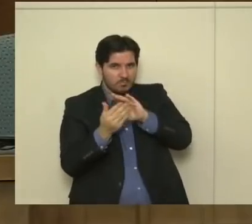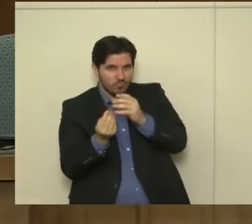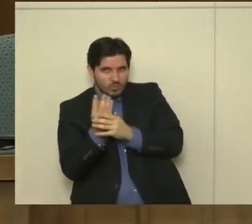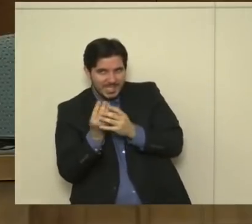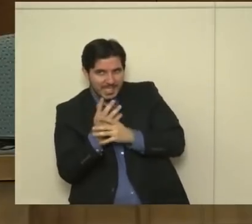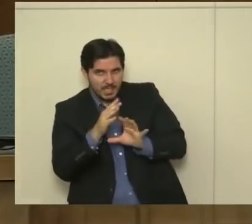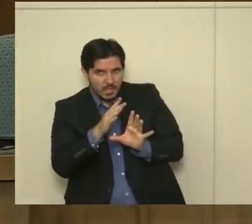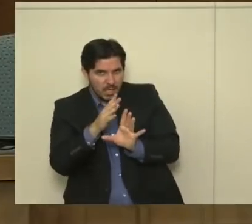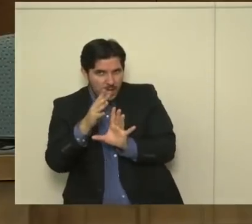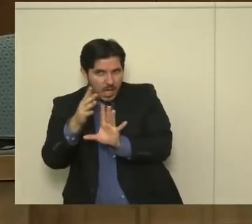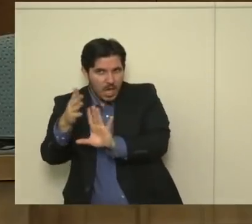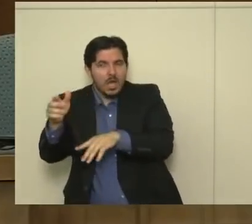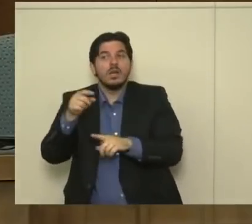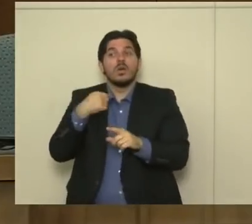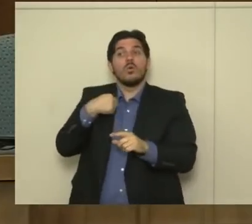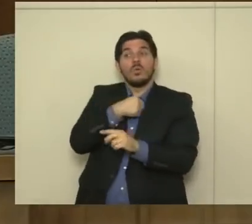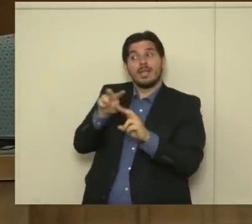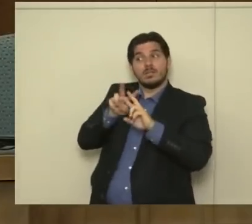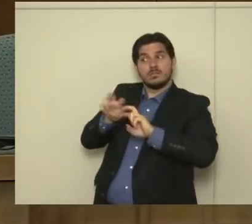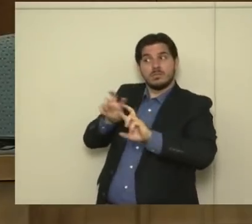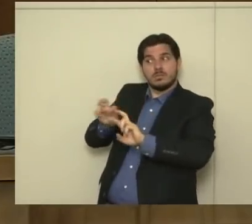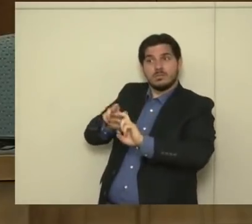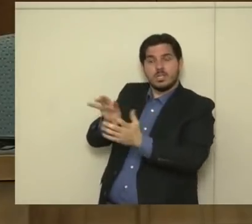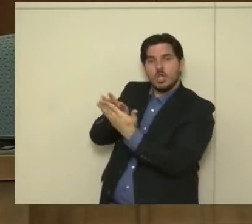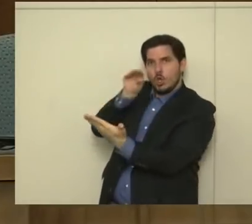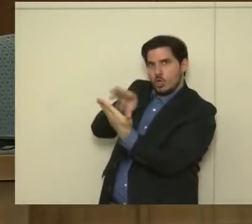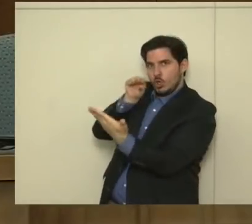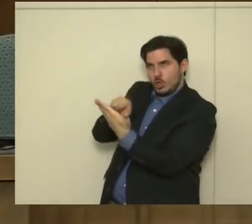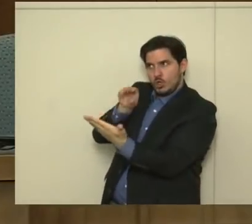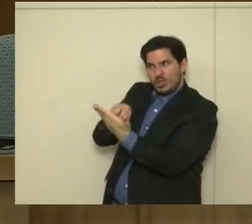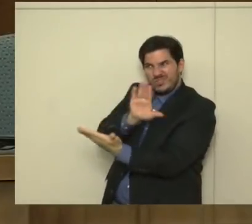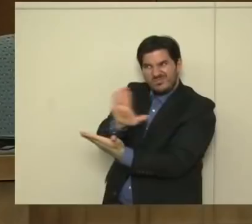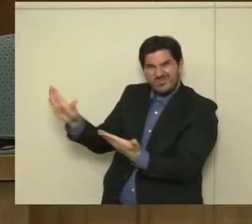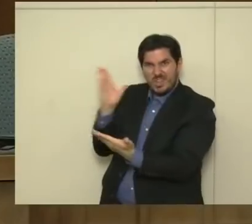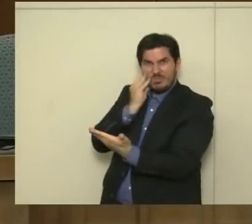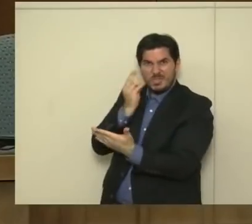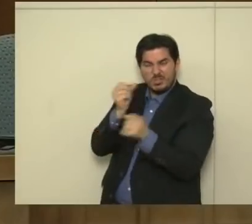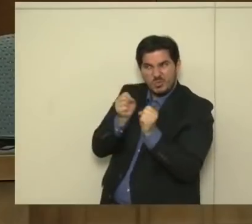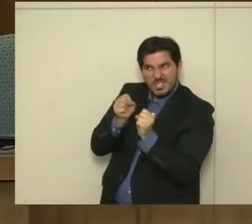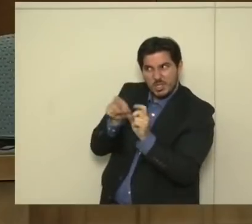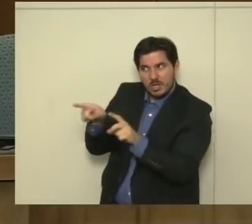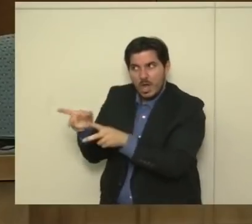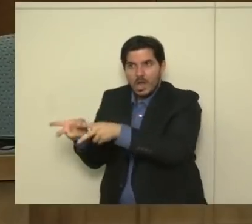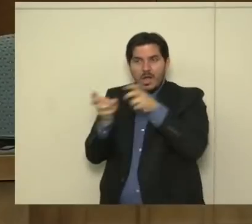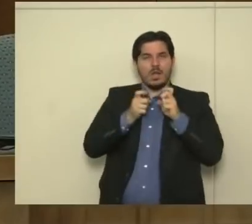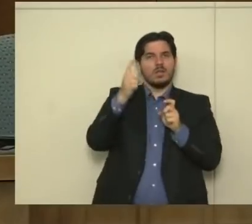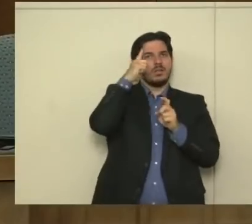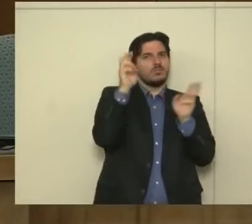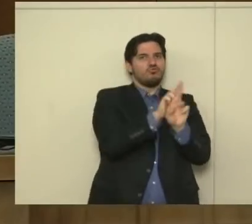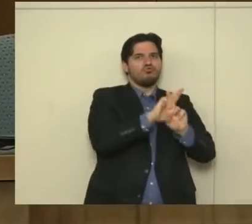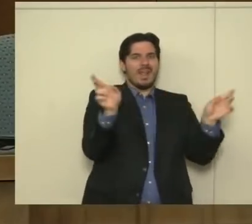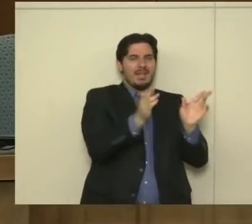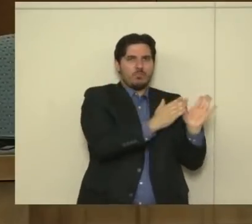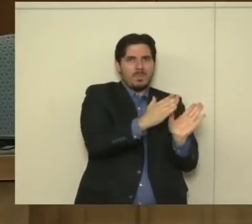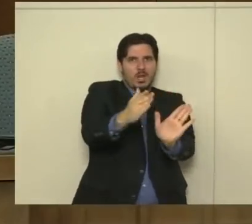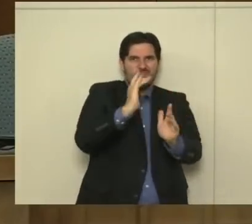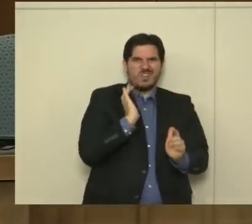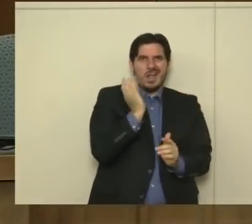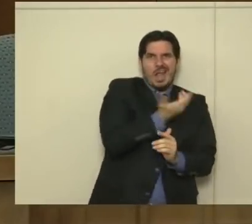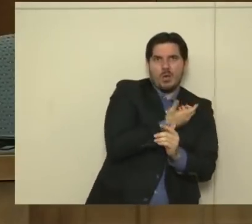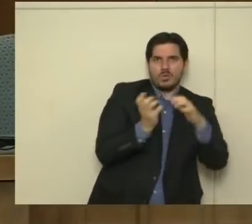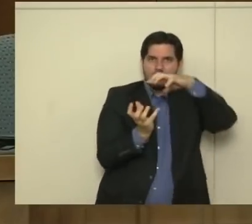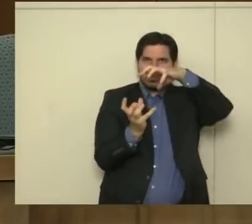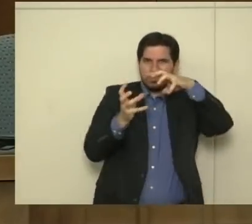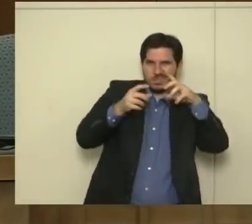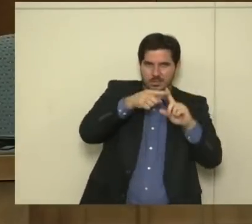going forward. And so all of those things, I think, add up to a logical conclusion that this is going to be a rougher